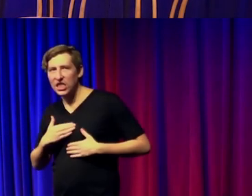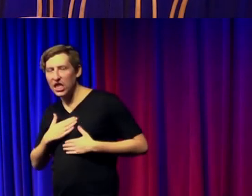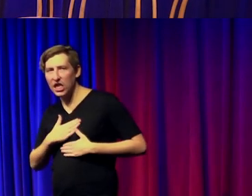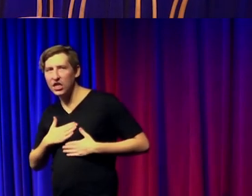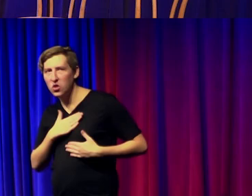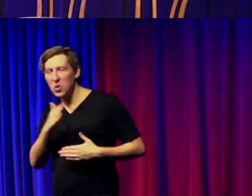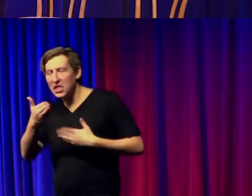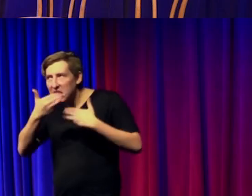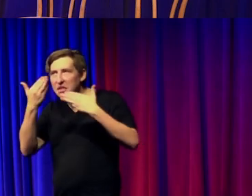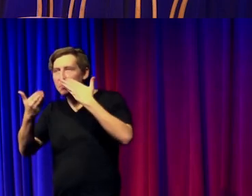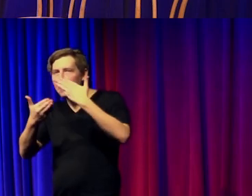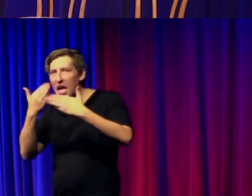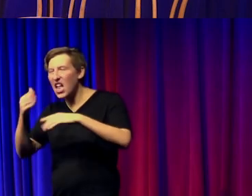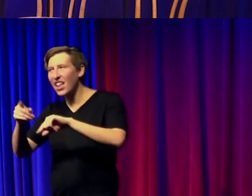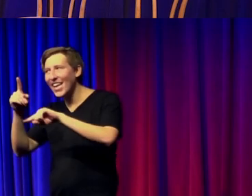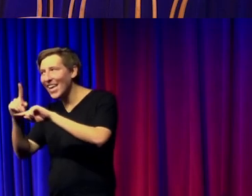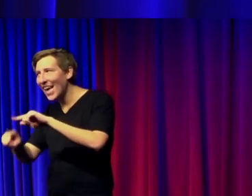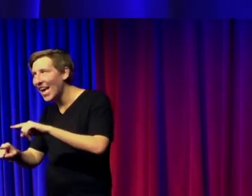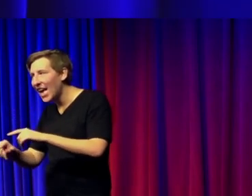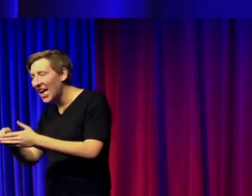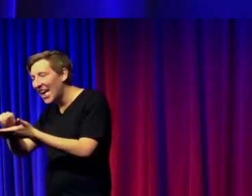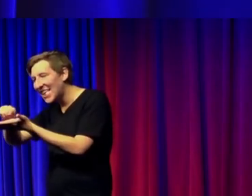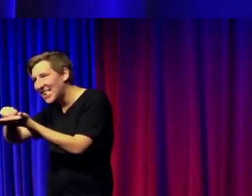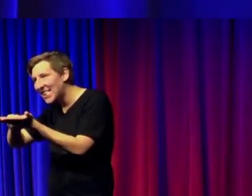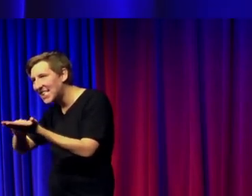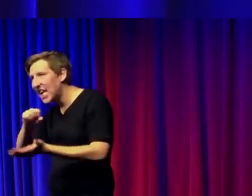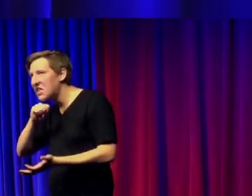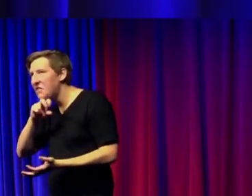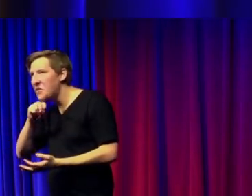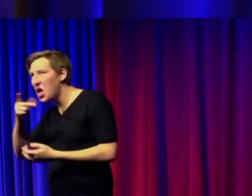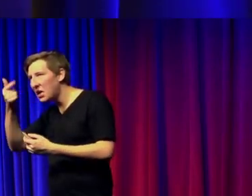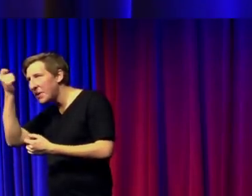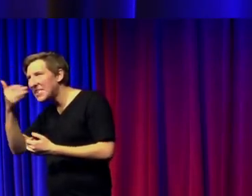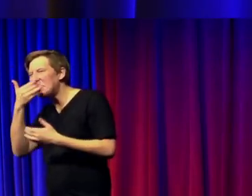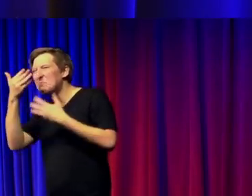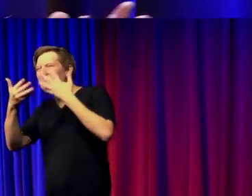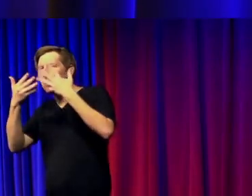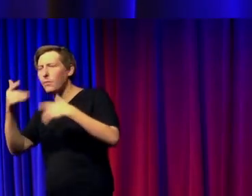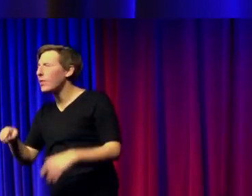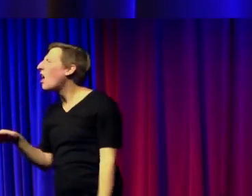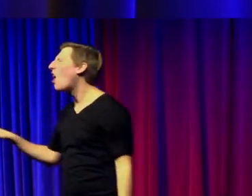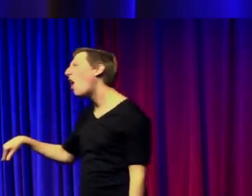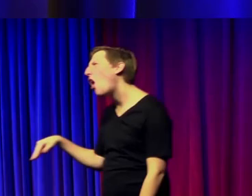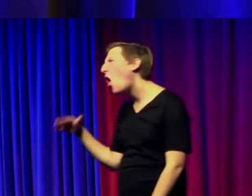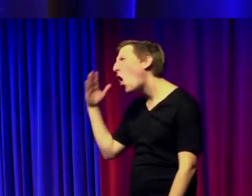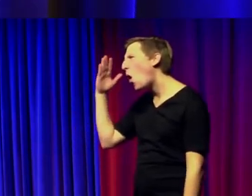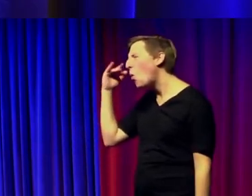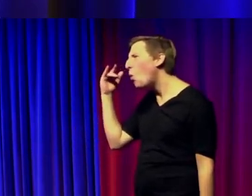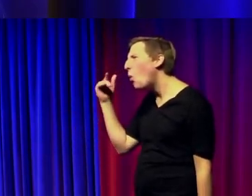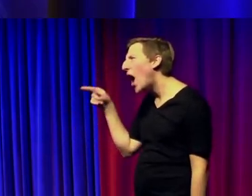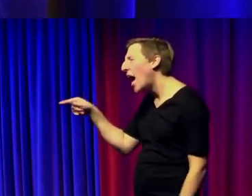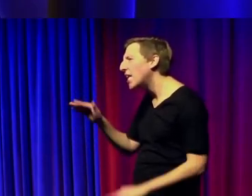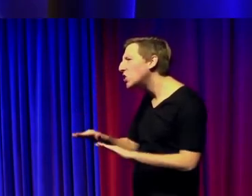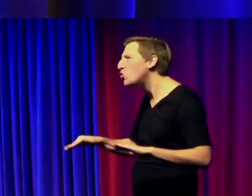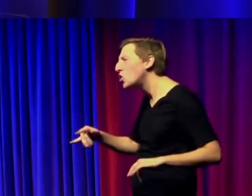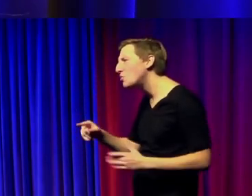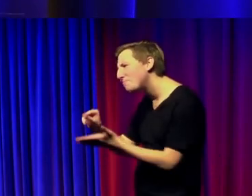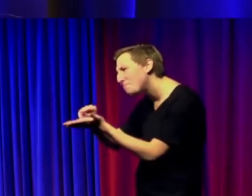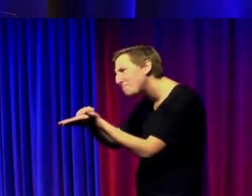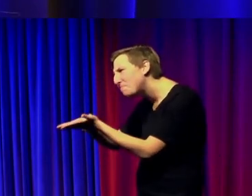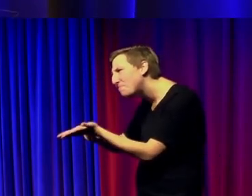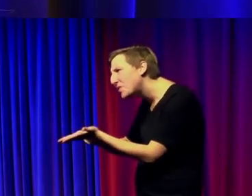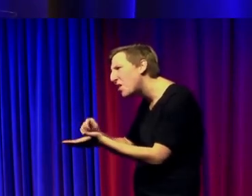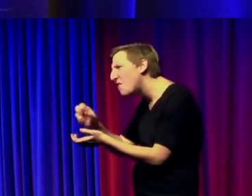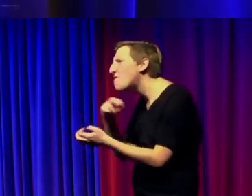frog. Well, look, I don't think they should be dissecting frogs. Why are they eating things that were once alive? We need more